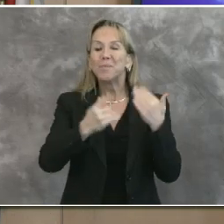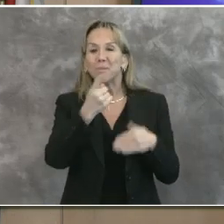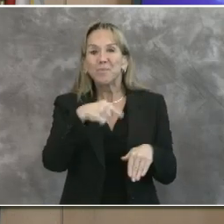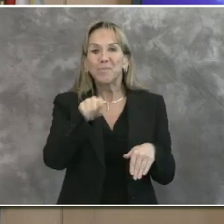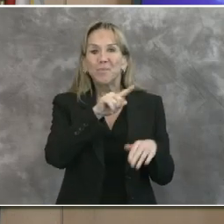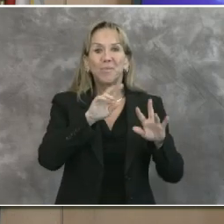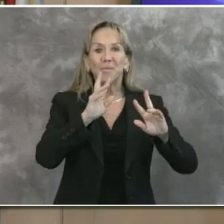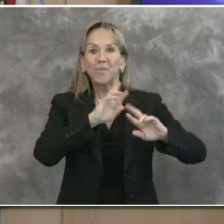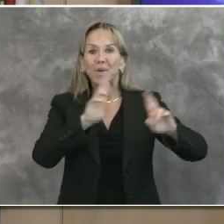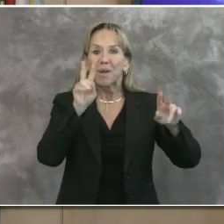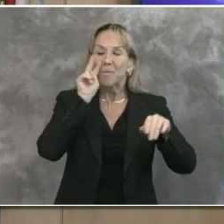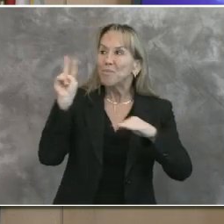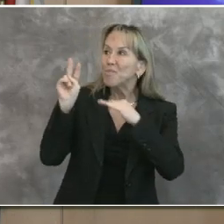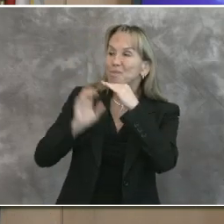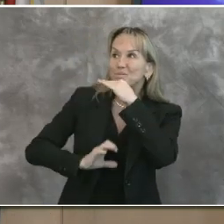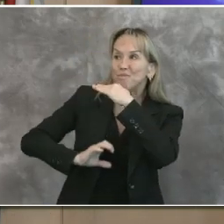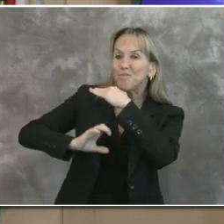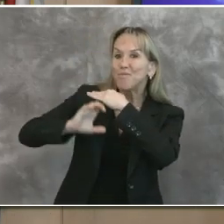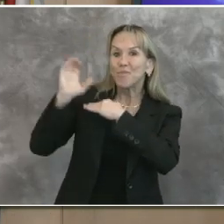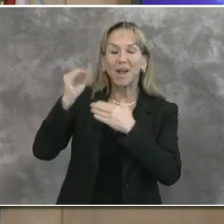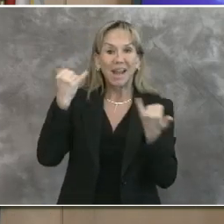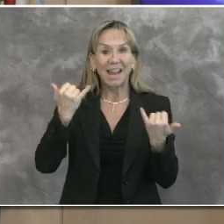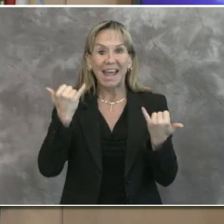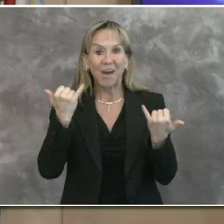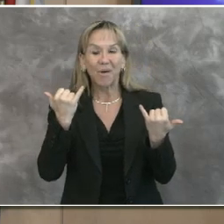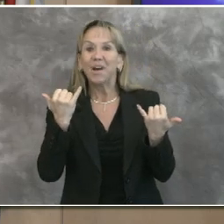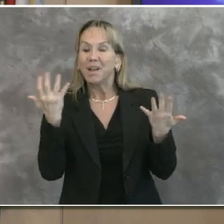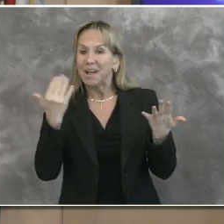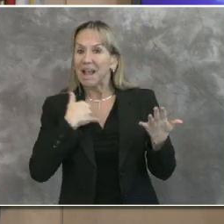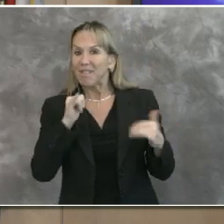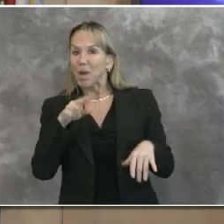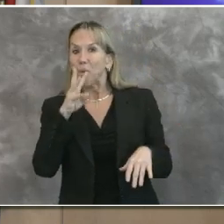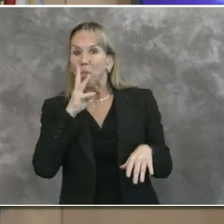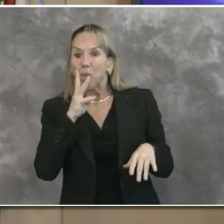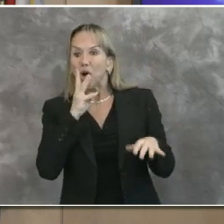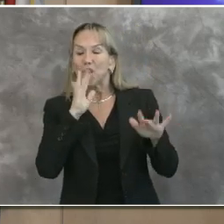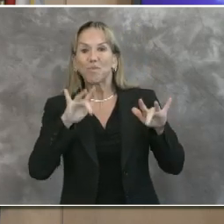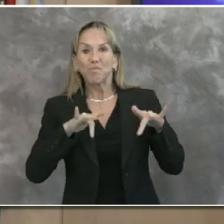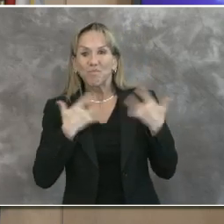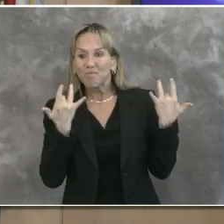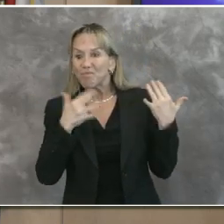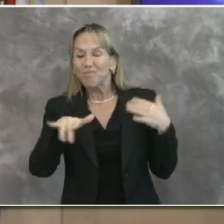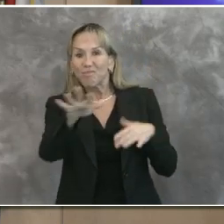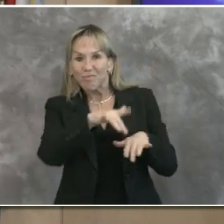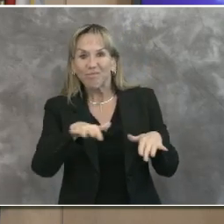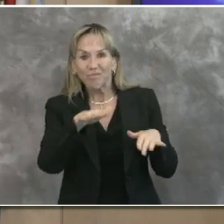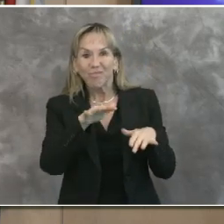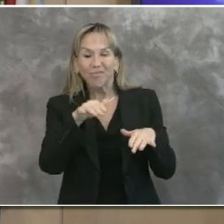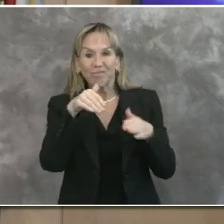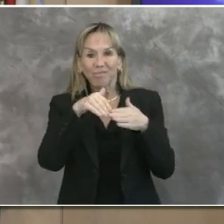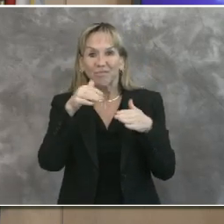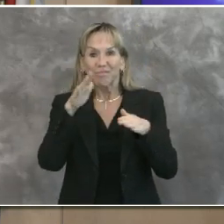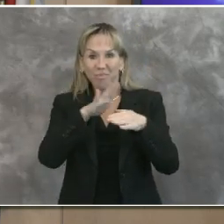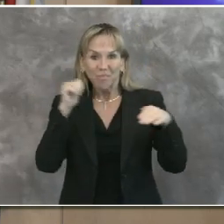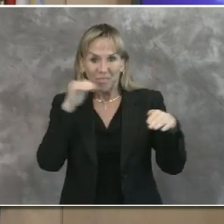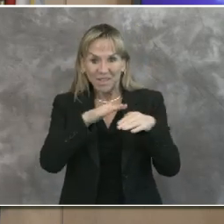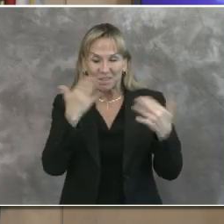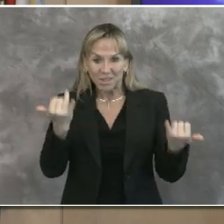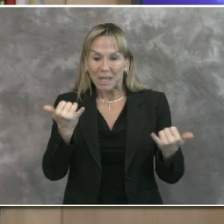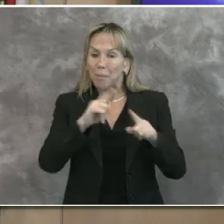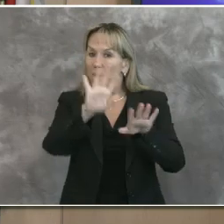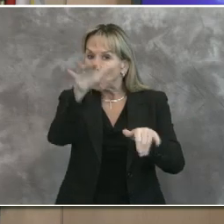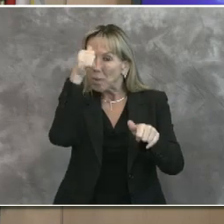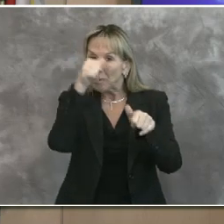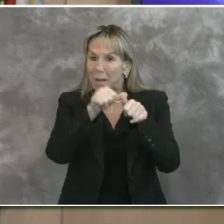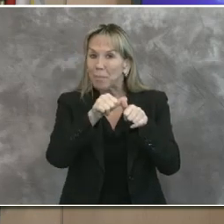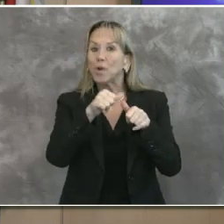restrictions on individual water activities in our oceans and bays. I hope the surf was good, but please remember to